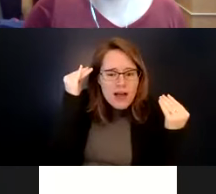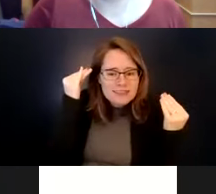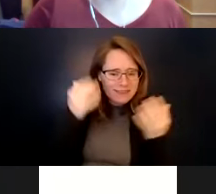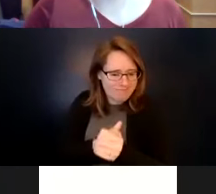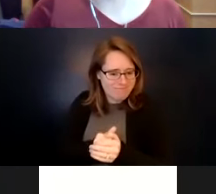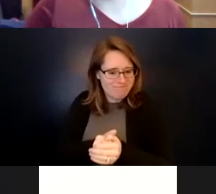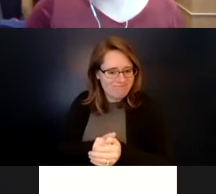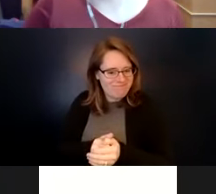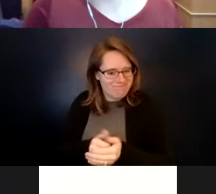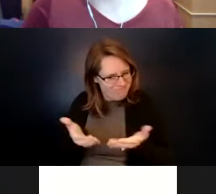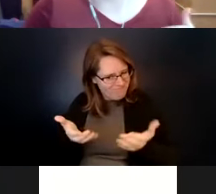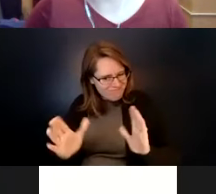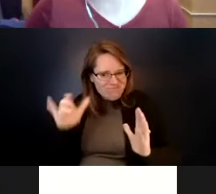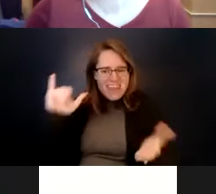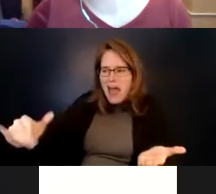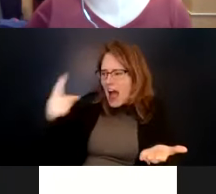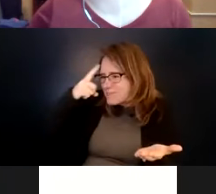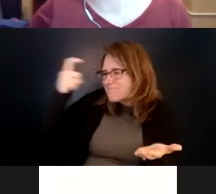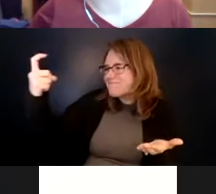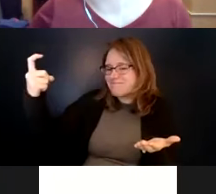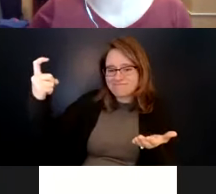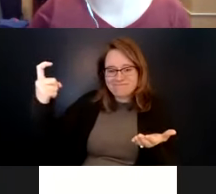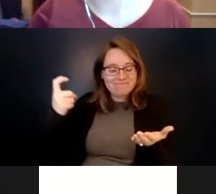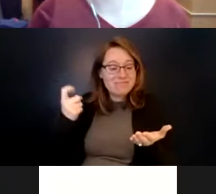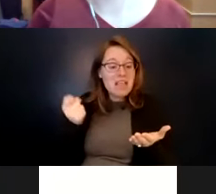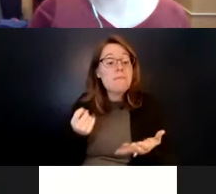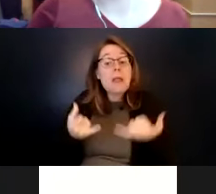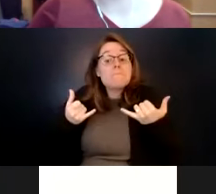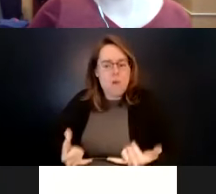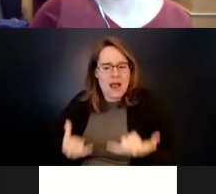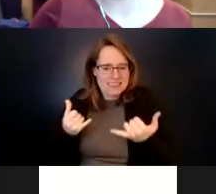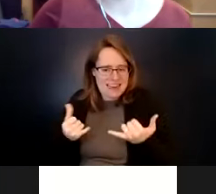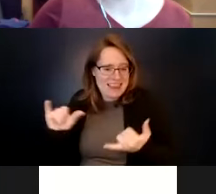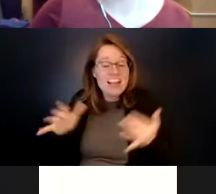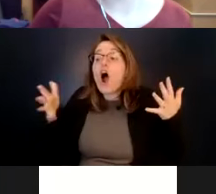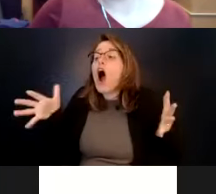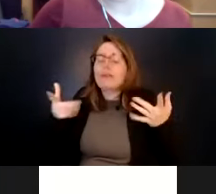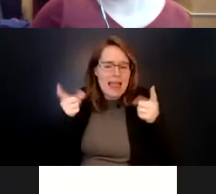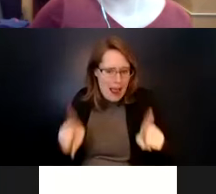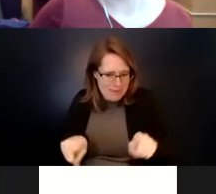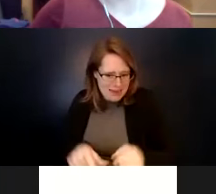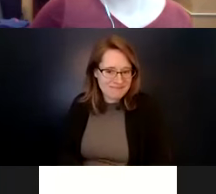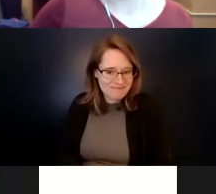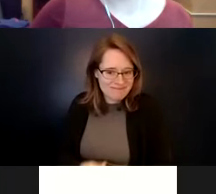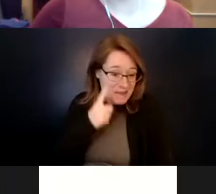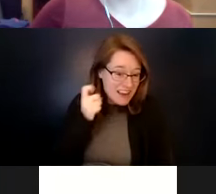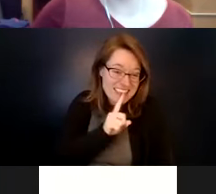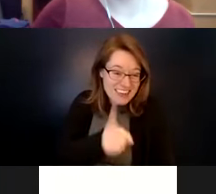Allow yourself to daydream, but in the present tense, like it's already happening to you, because it is.